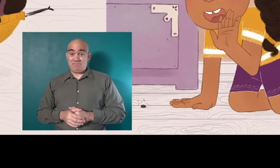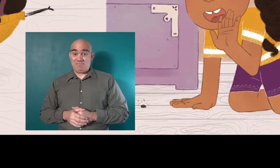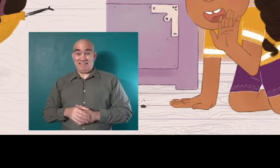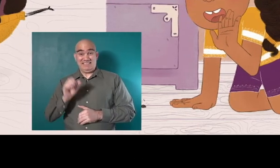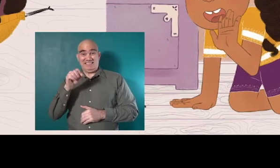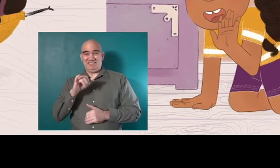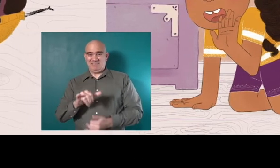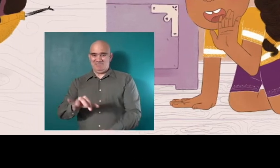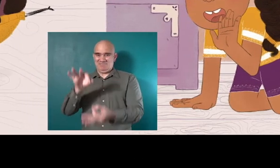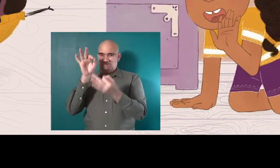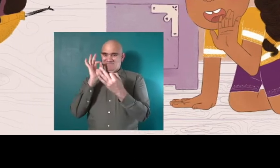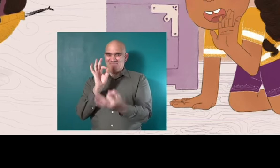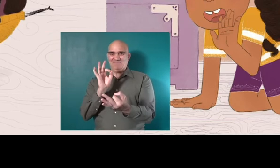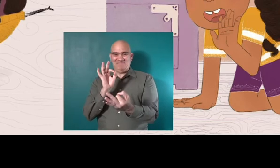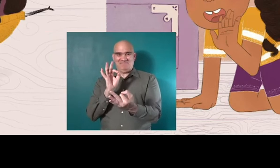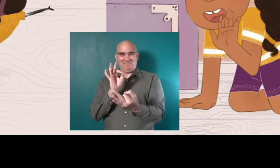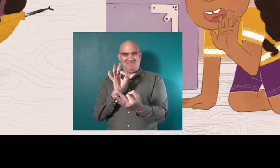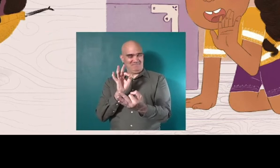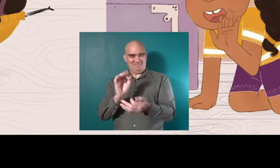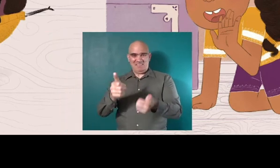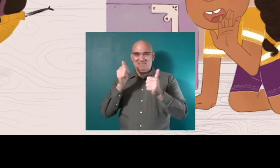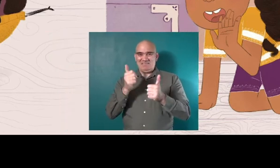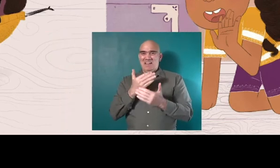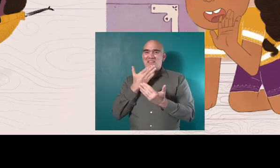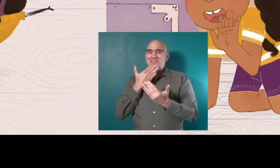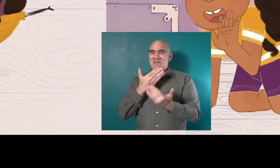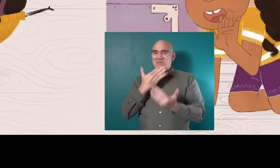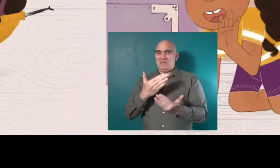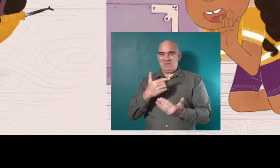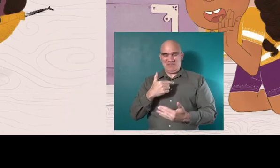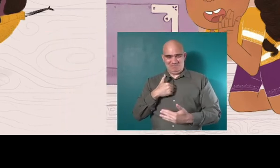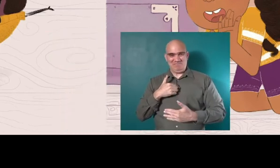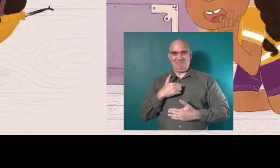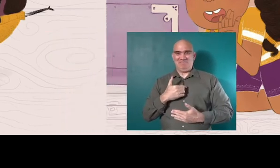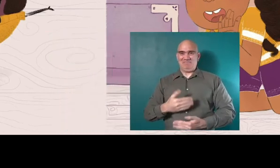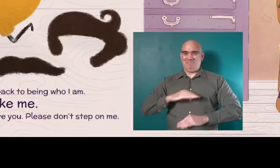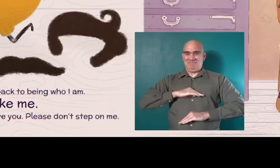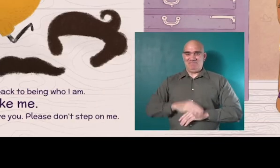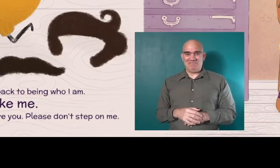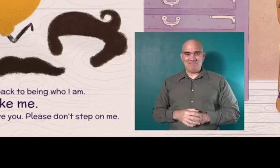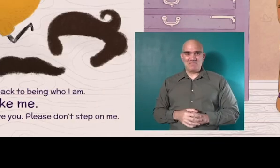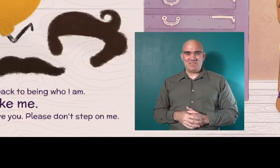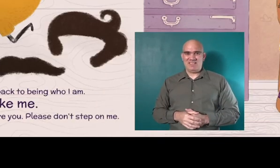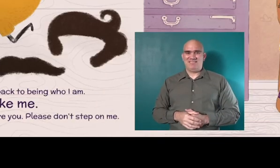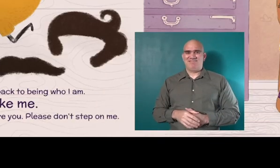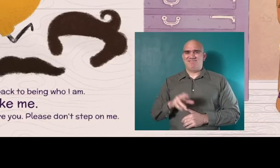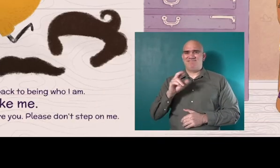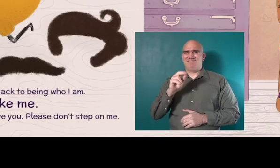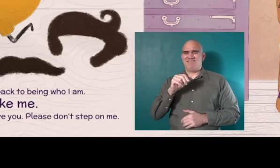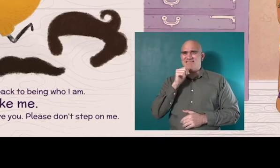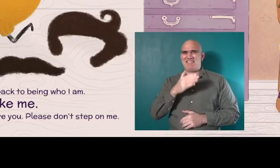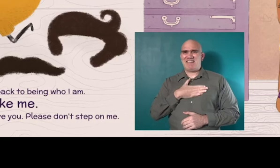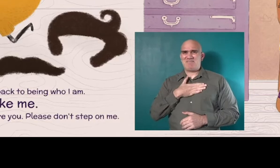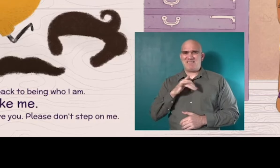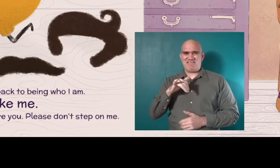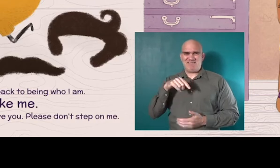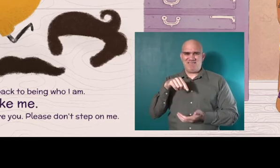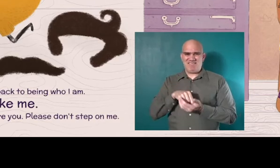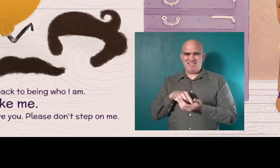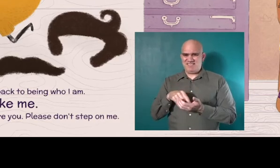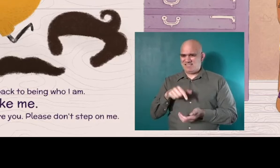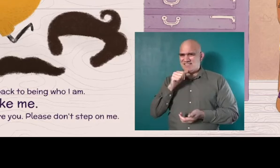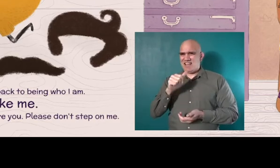Yes, that would be perfect. Thank you very much. I'm not very happy like this.